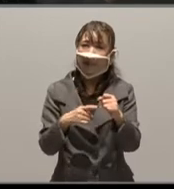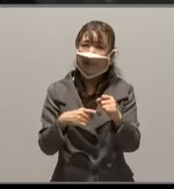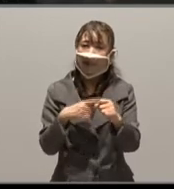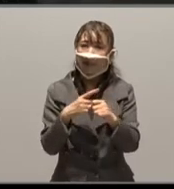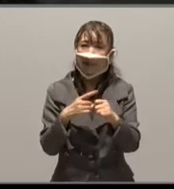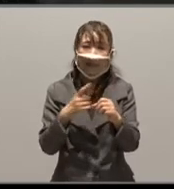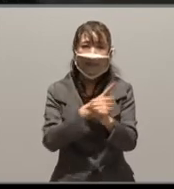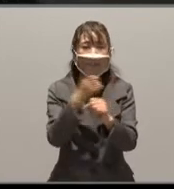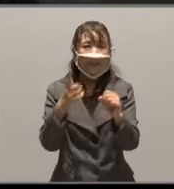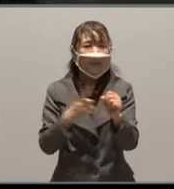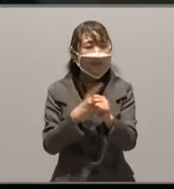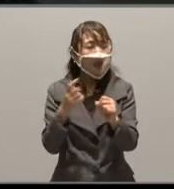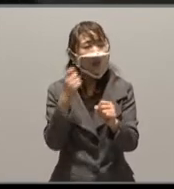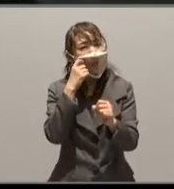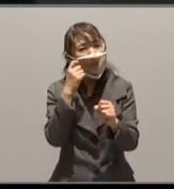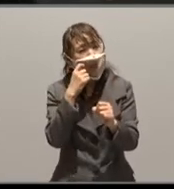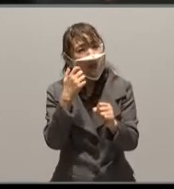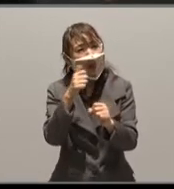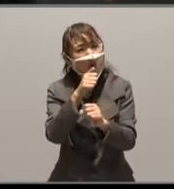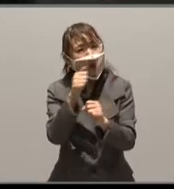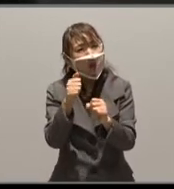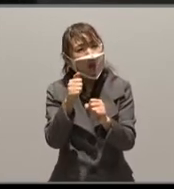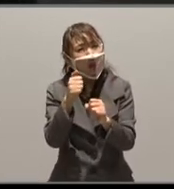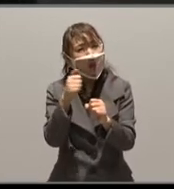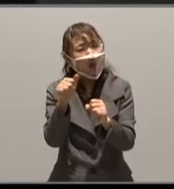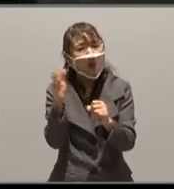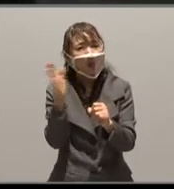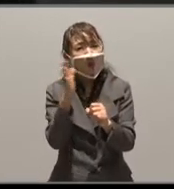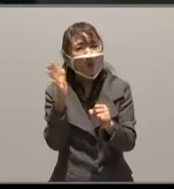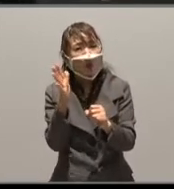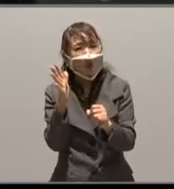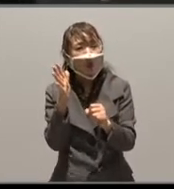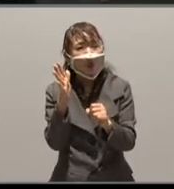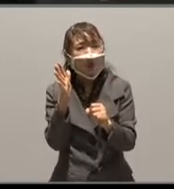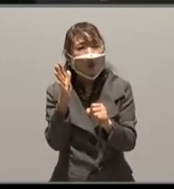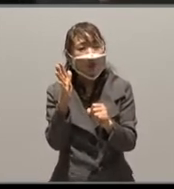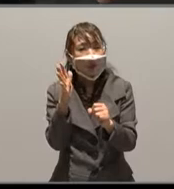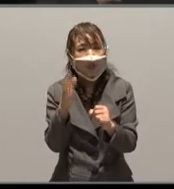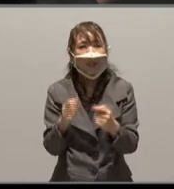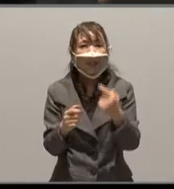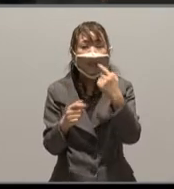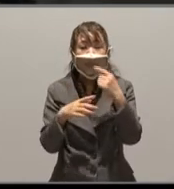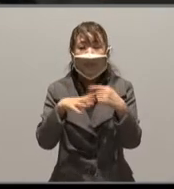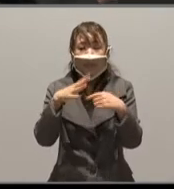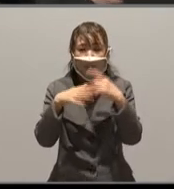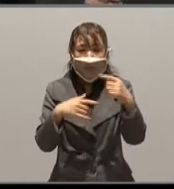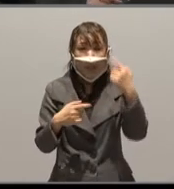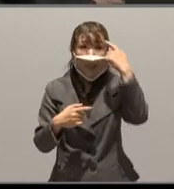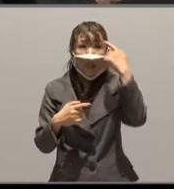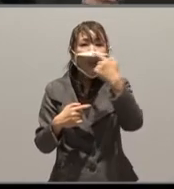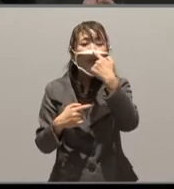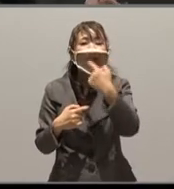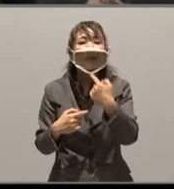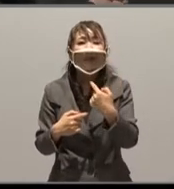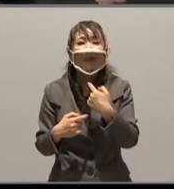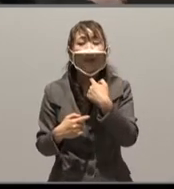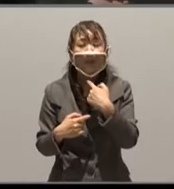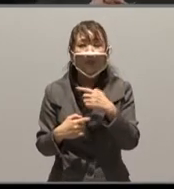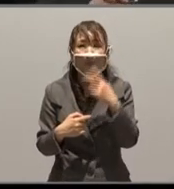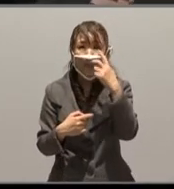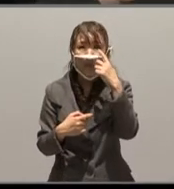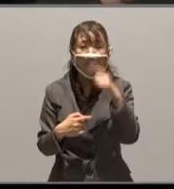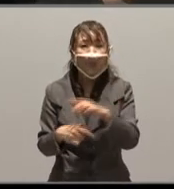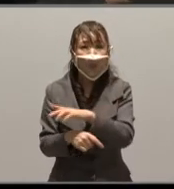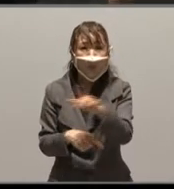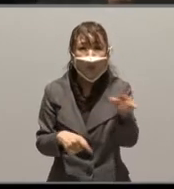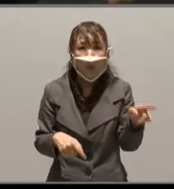the elderly, 1 hour may be too long. So just a 20-minute walk, letting their five senses, vision,